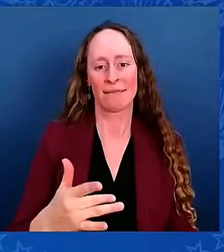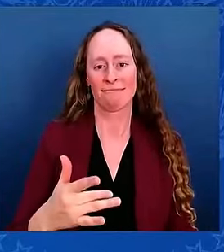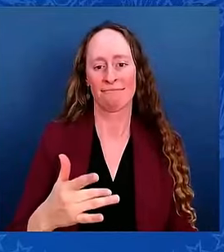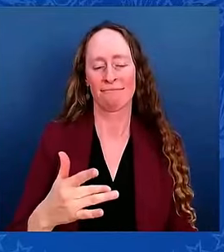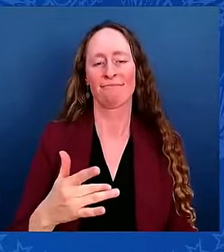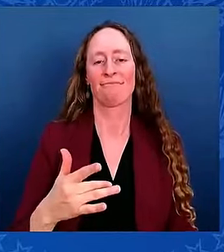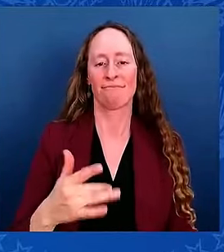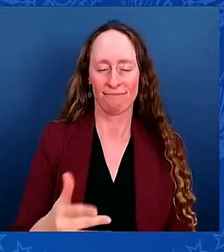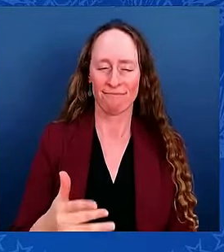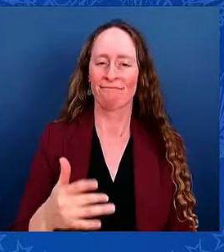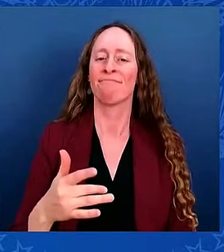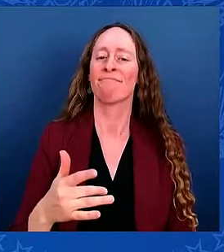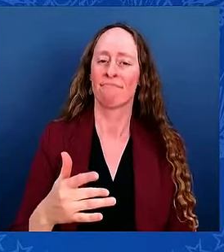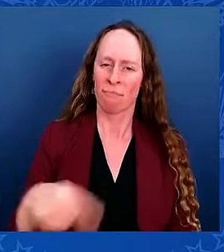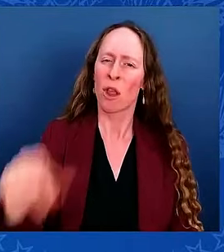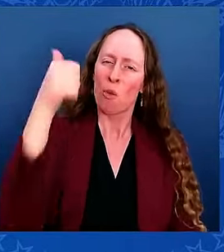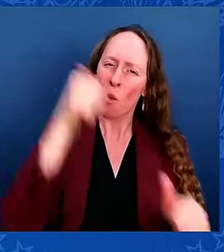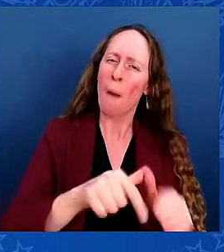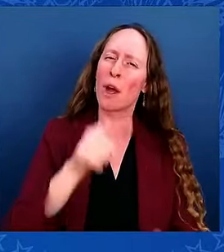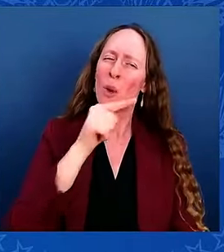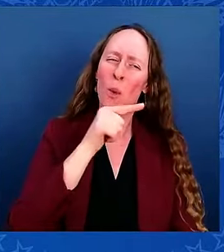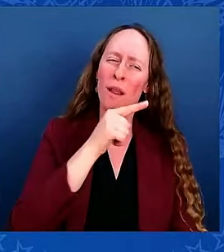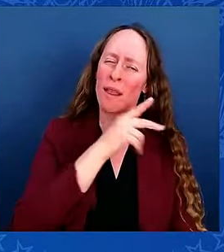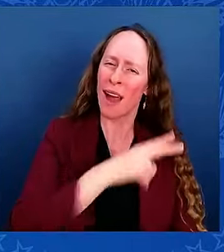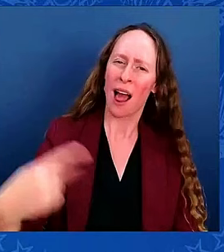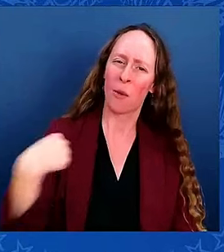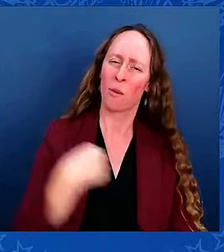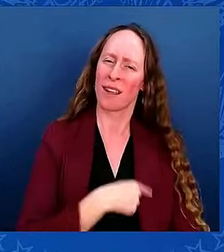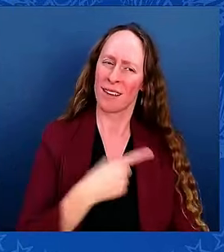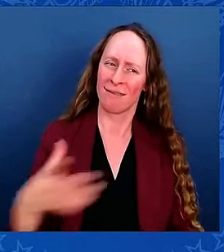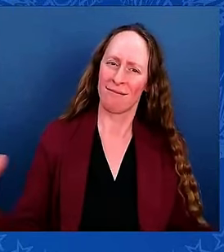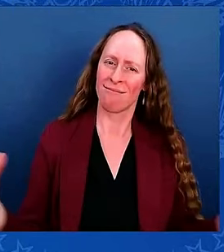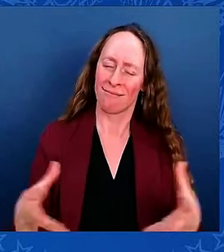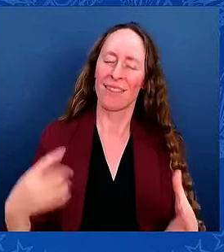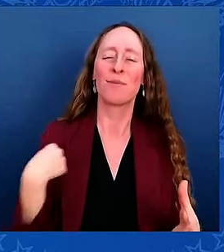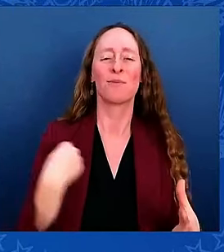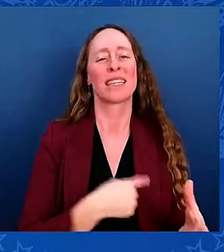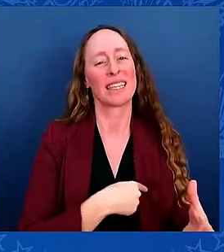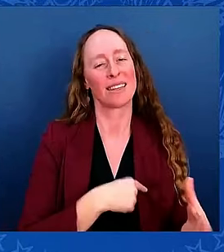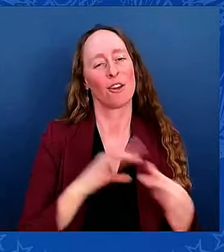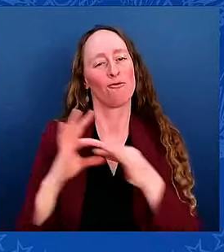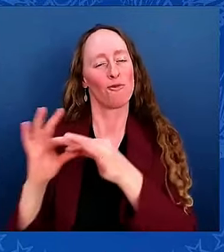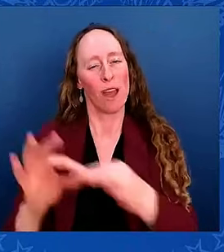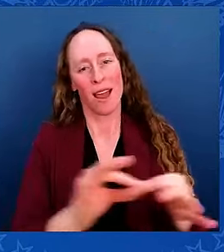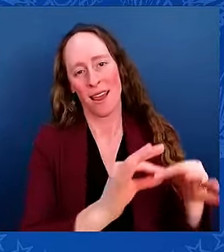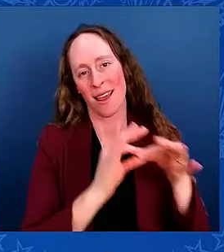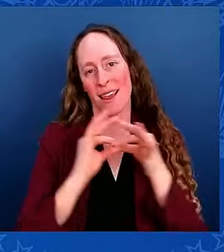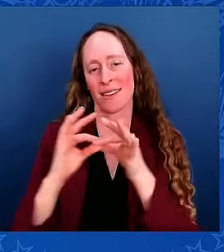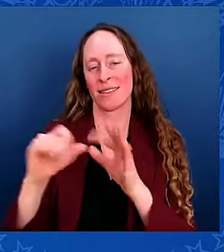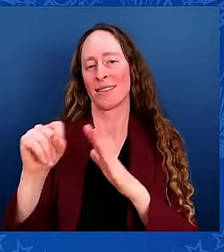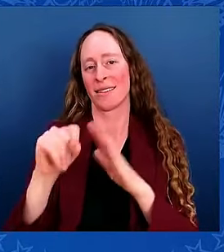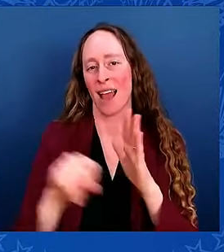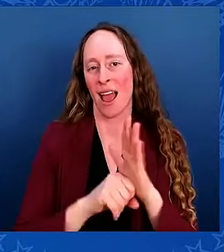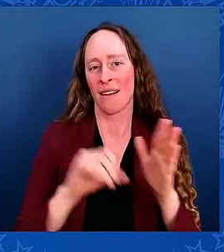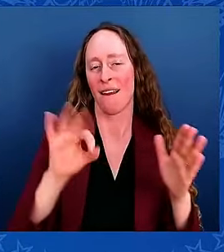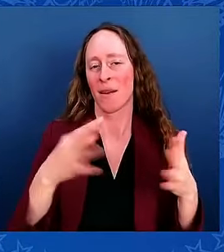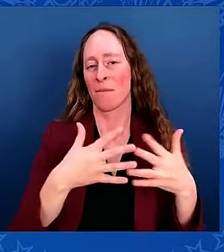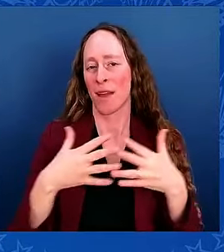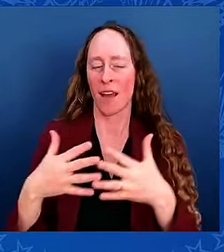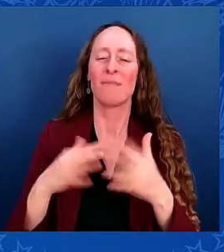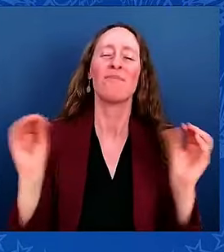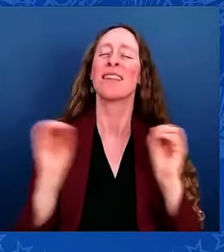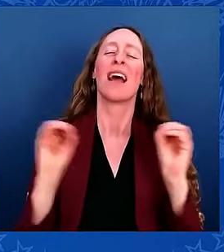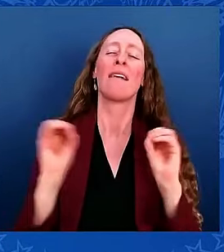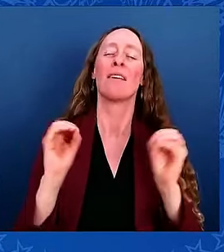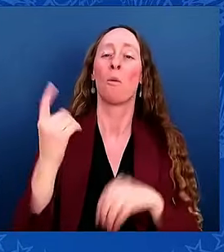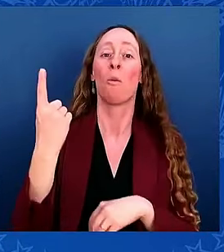United States of America. And there's nothing, nothing, nothing beyond our capacity when we do it together. So let's keep working together. God bless